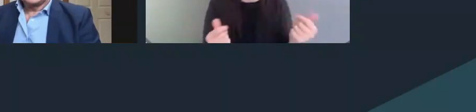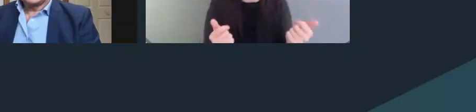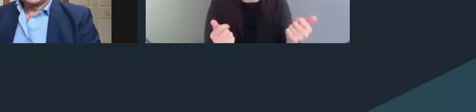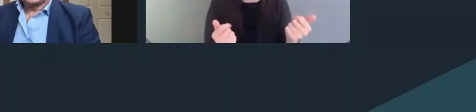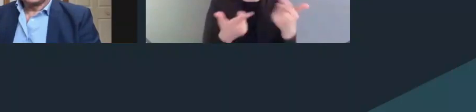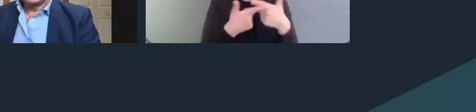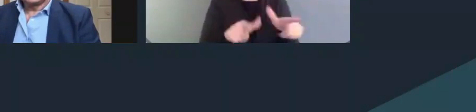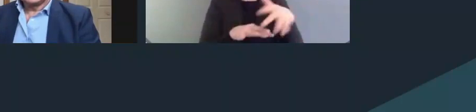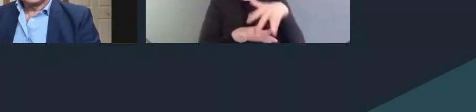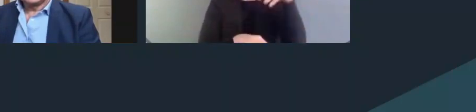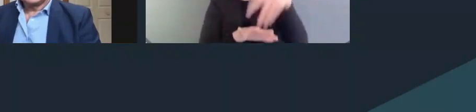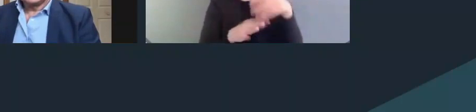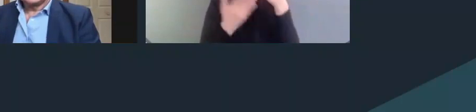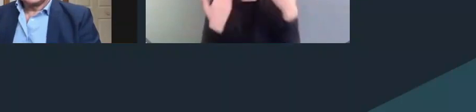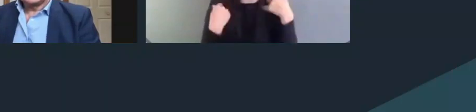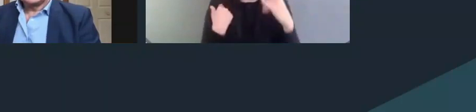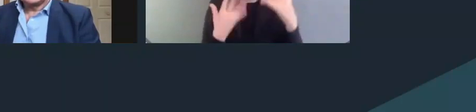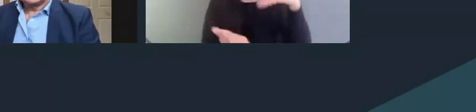Tusalanga.